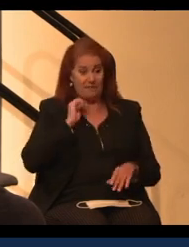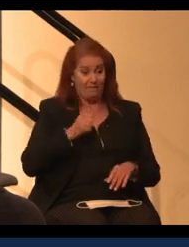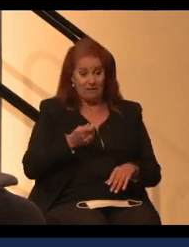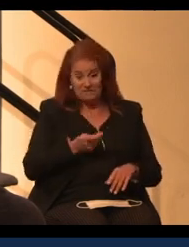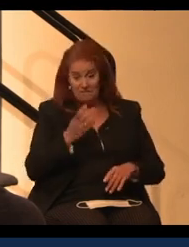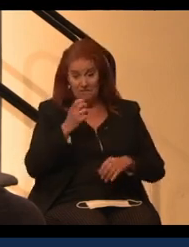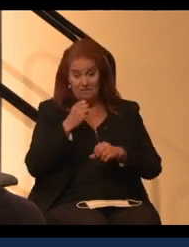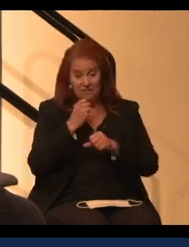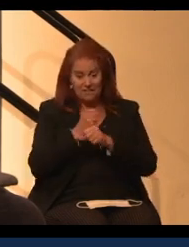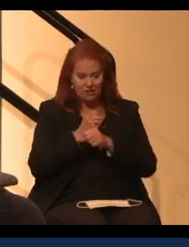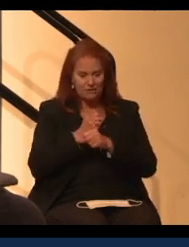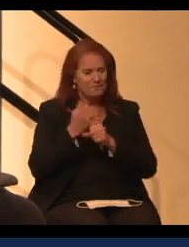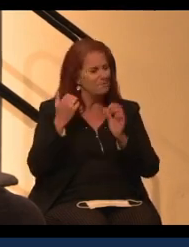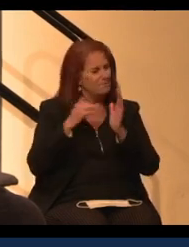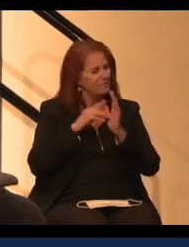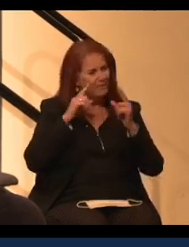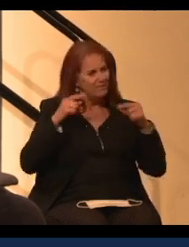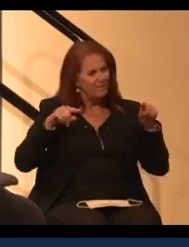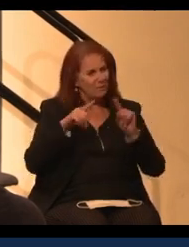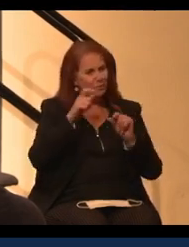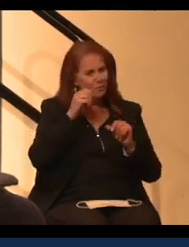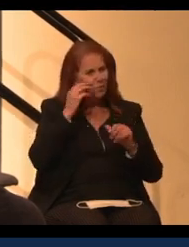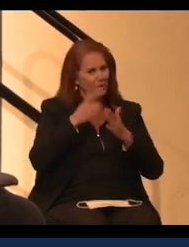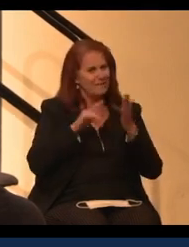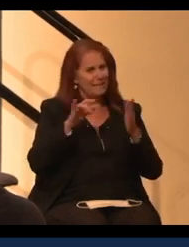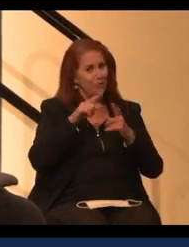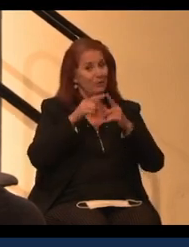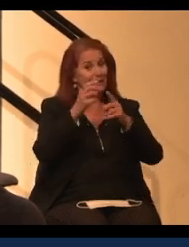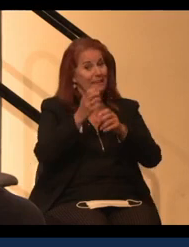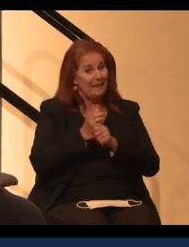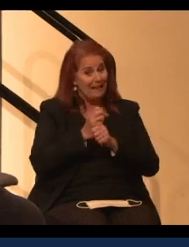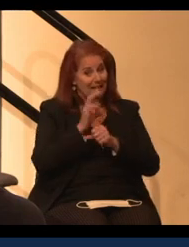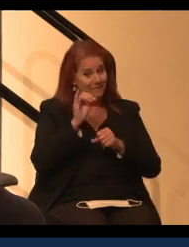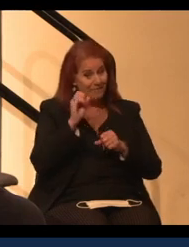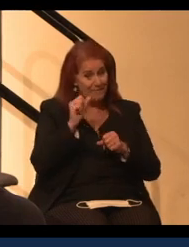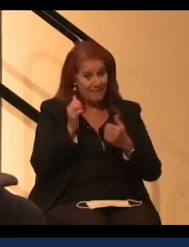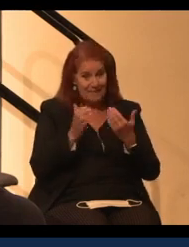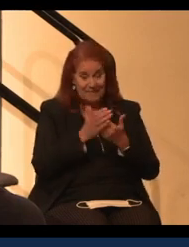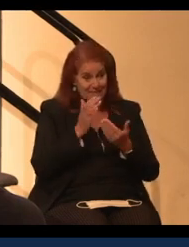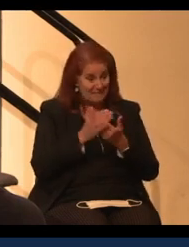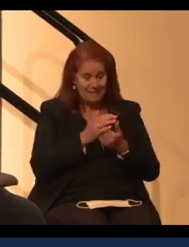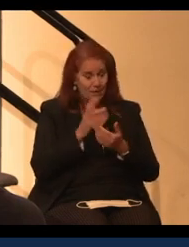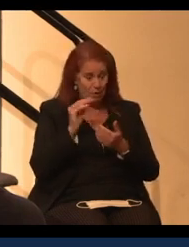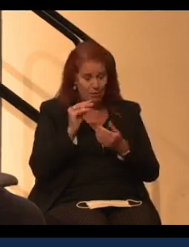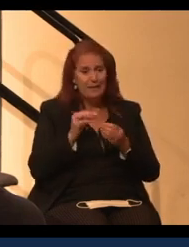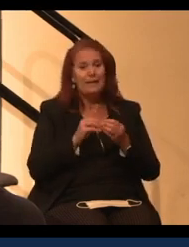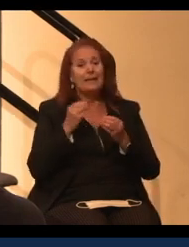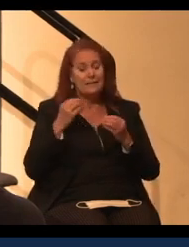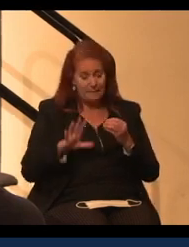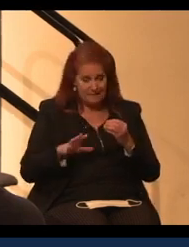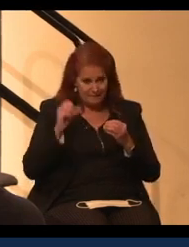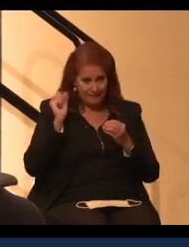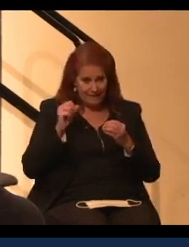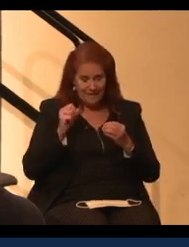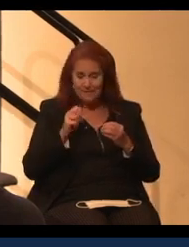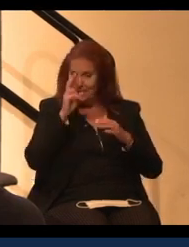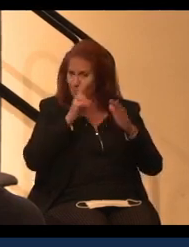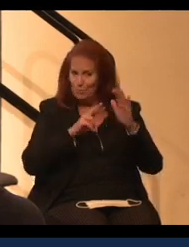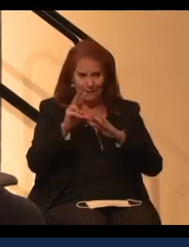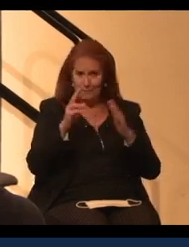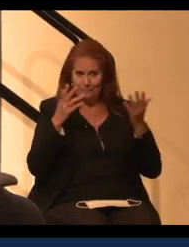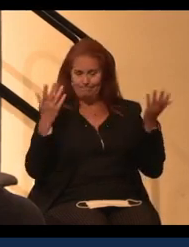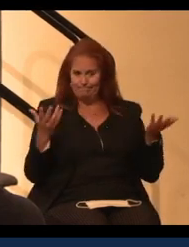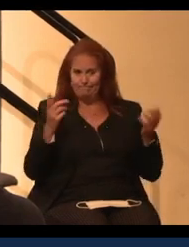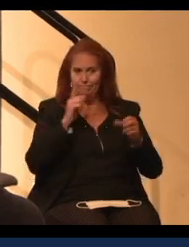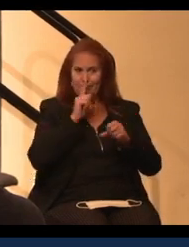several years. Again, for those of you who know what it's like to getting a visa, it not only is it very expensive, it's also very unpredictable, and again,